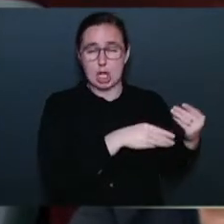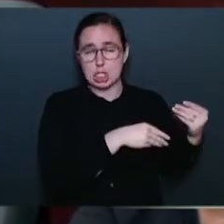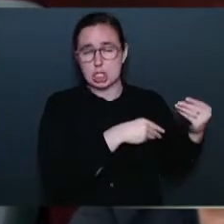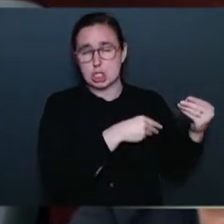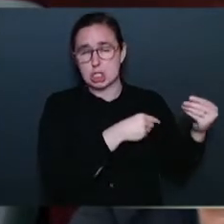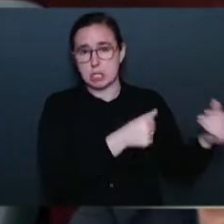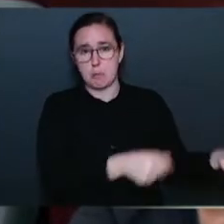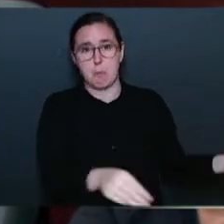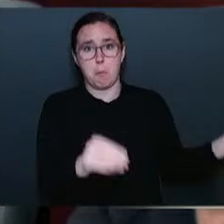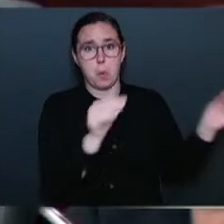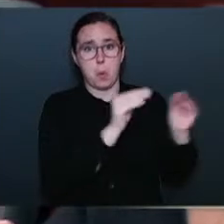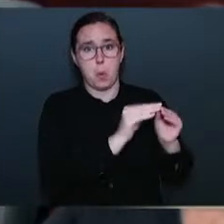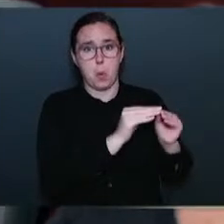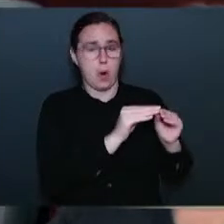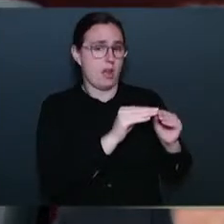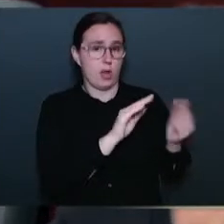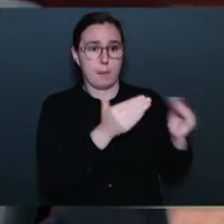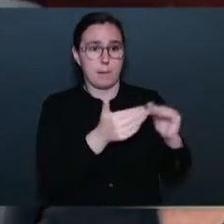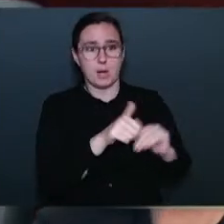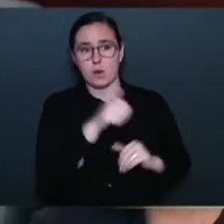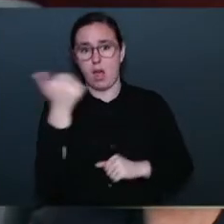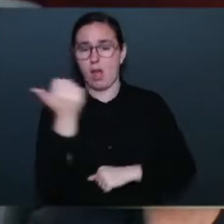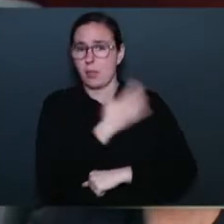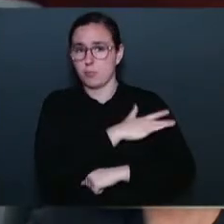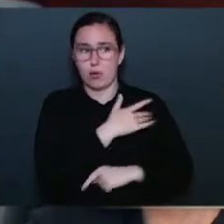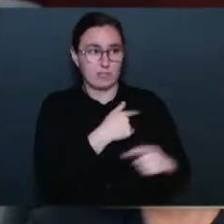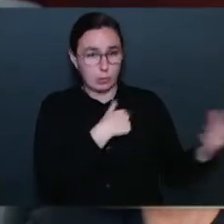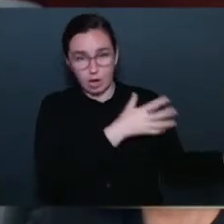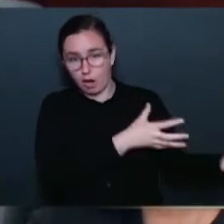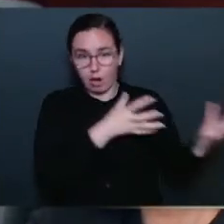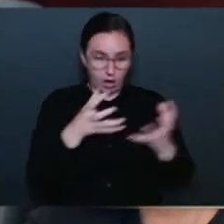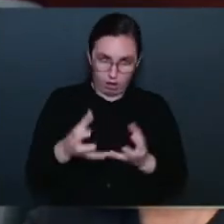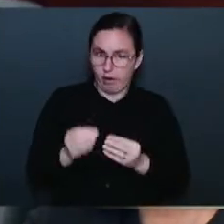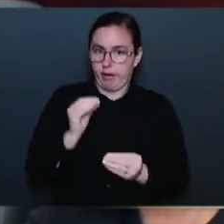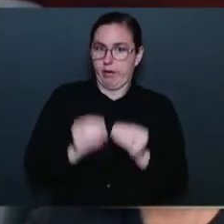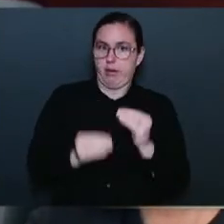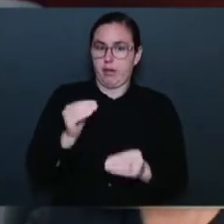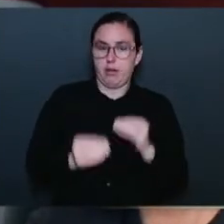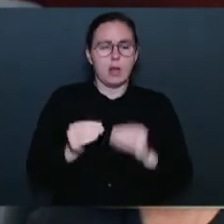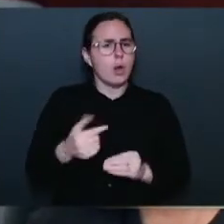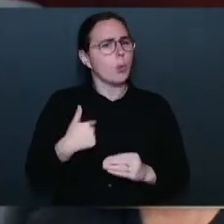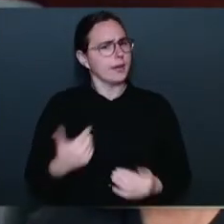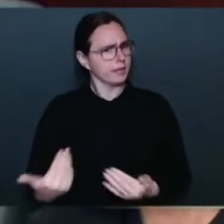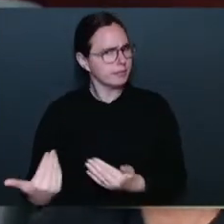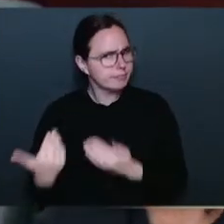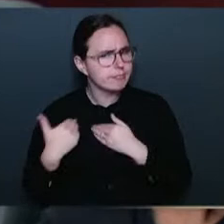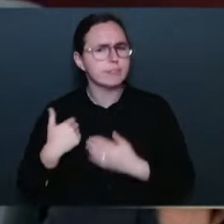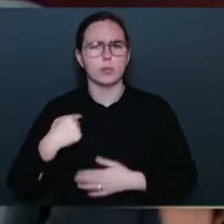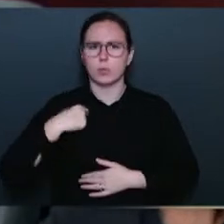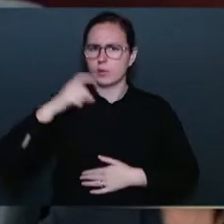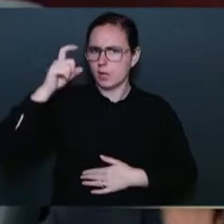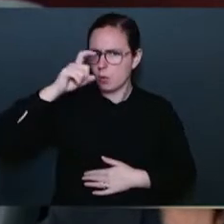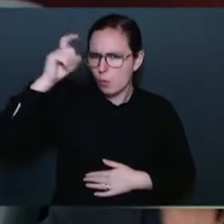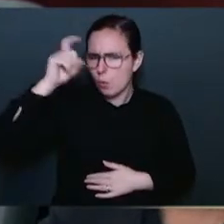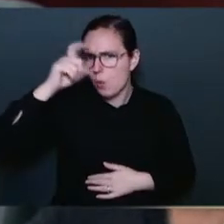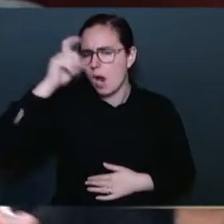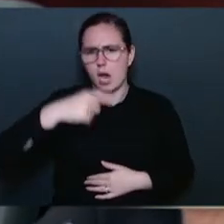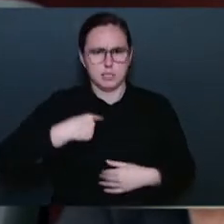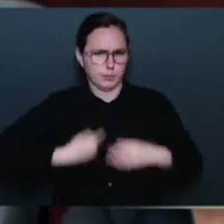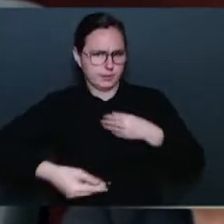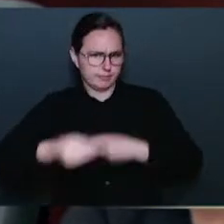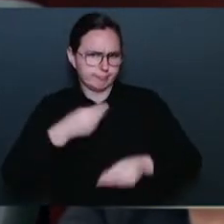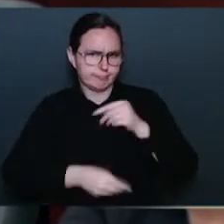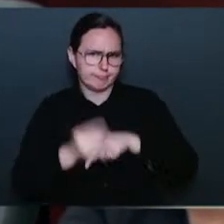responsible fiscal management at the same time positioned Alberta's economy for competitive competitiveness investment